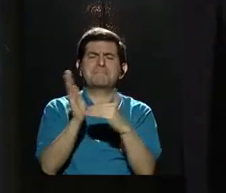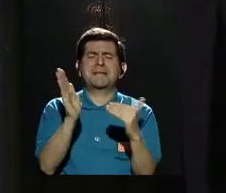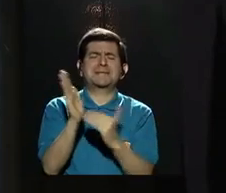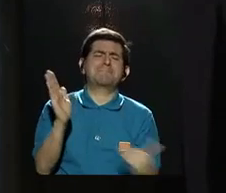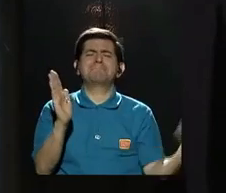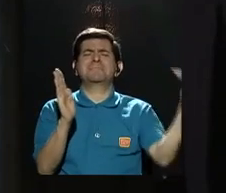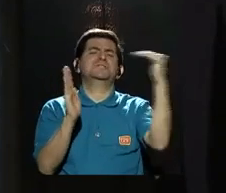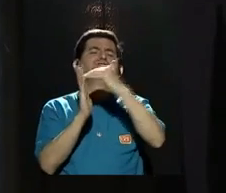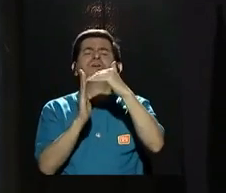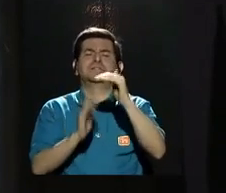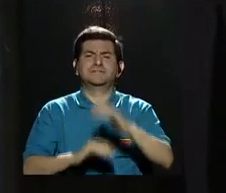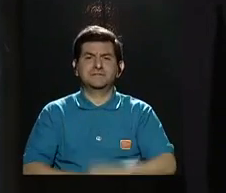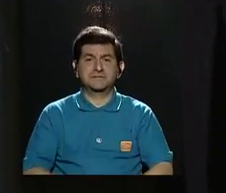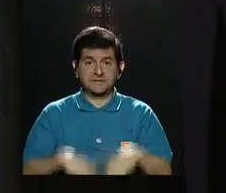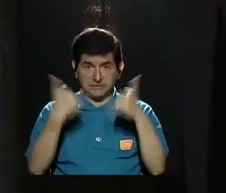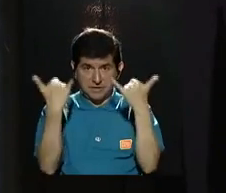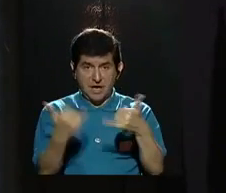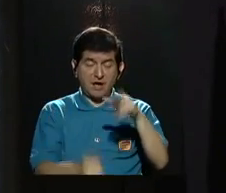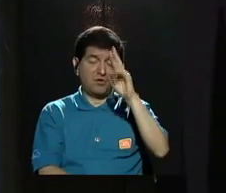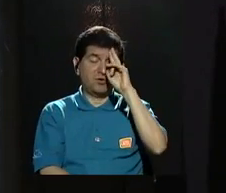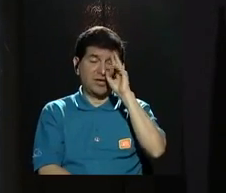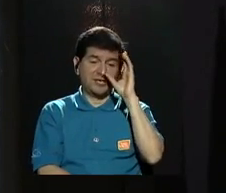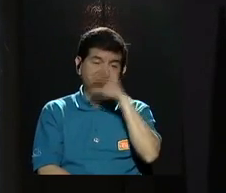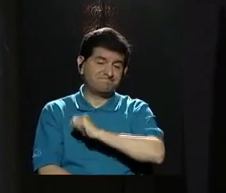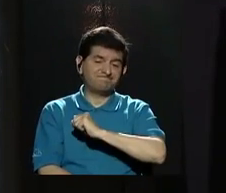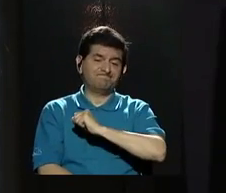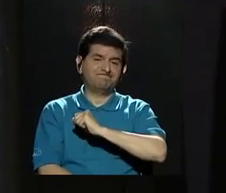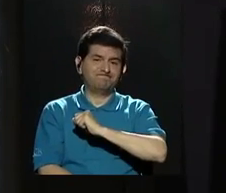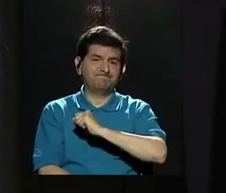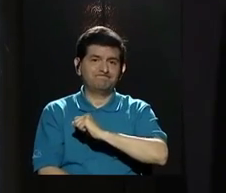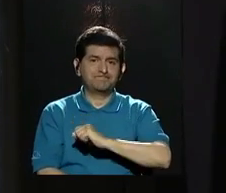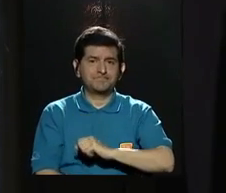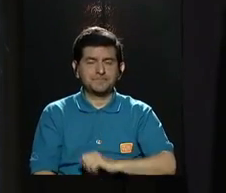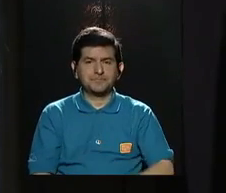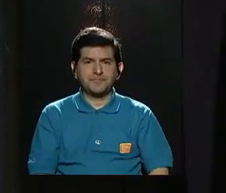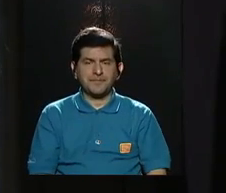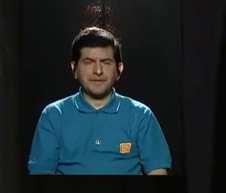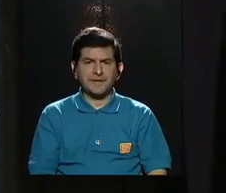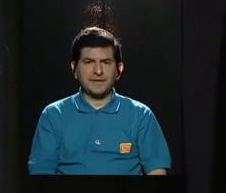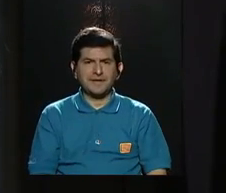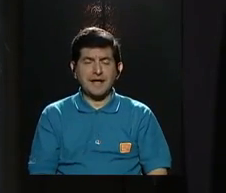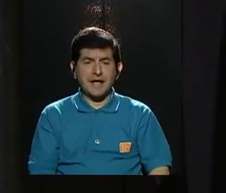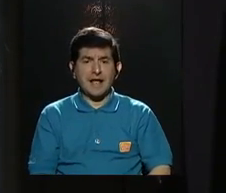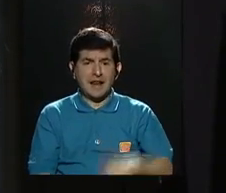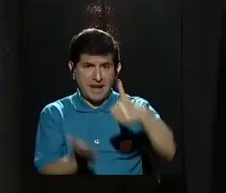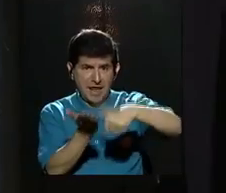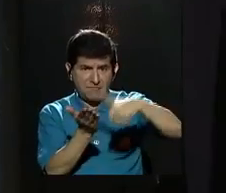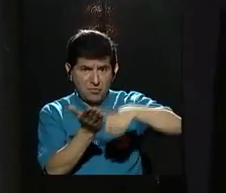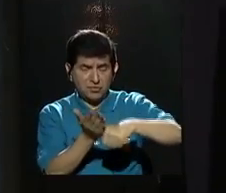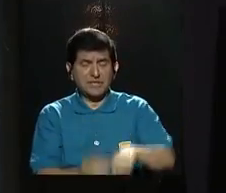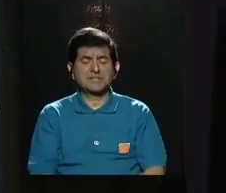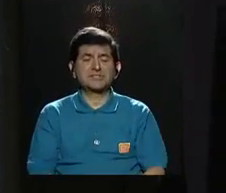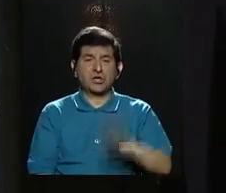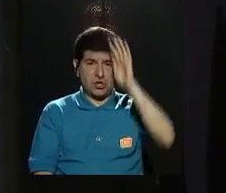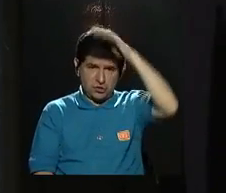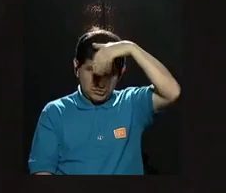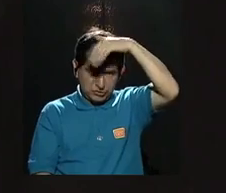We now recognize that the election of Trump could have been avoided.